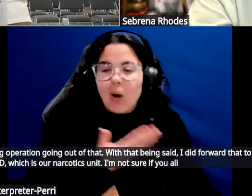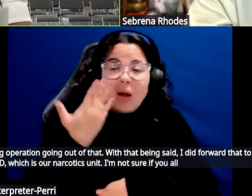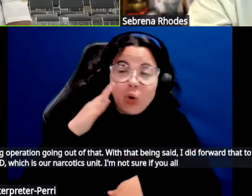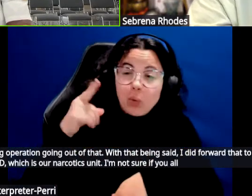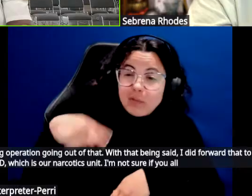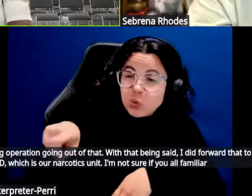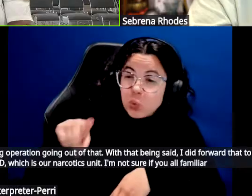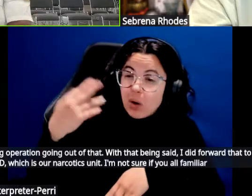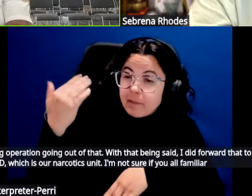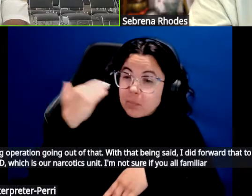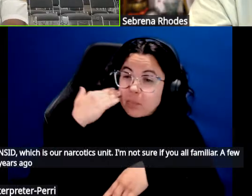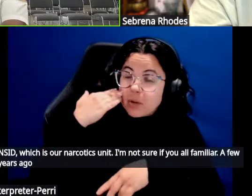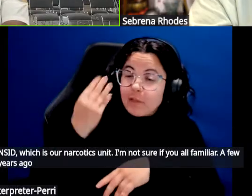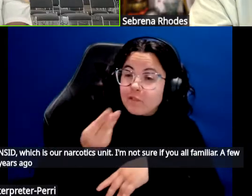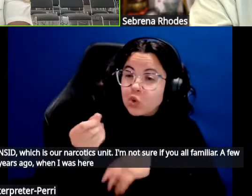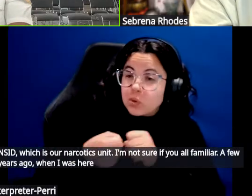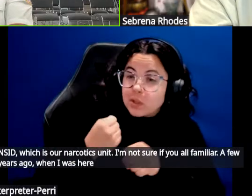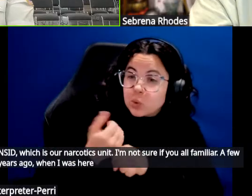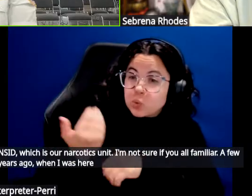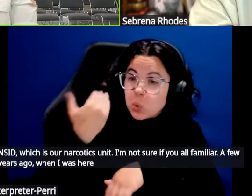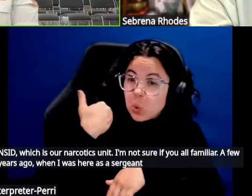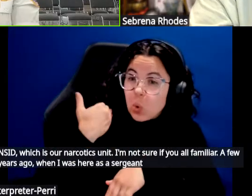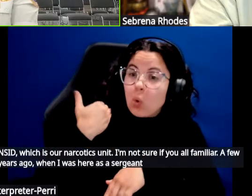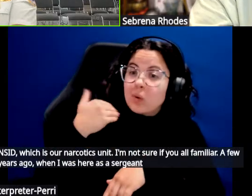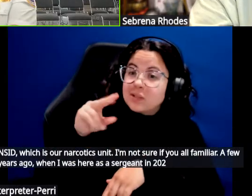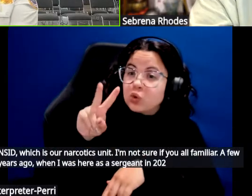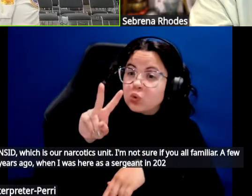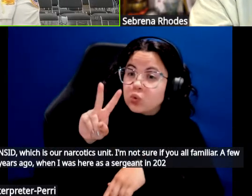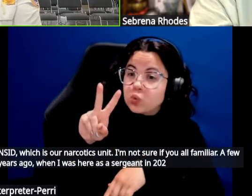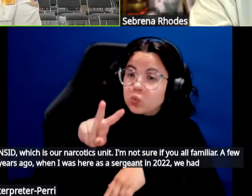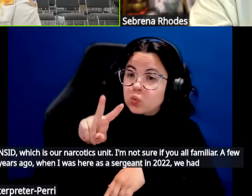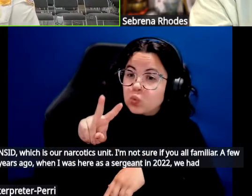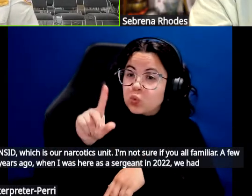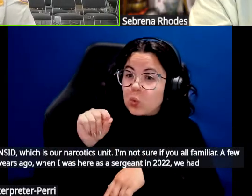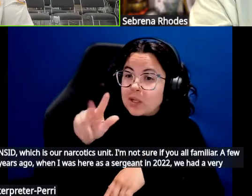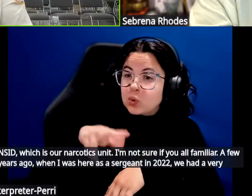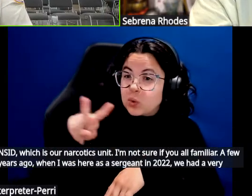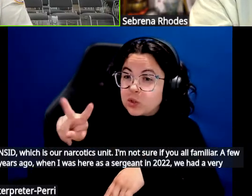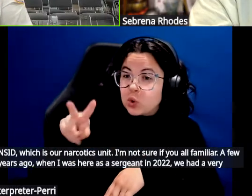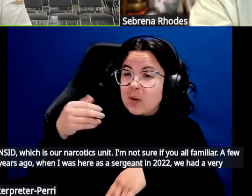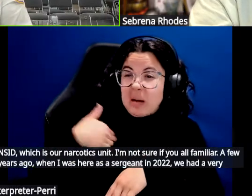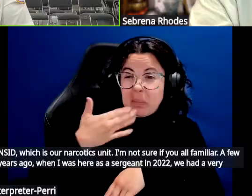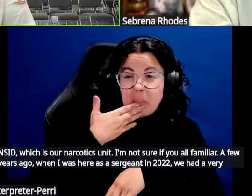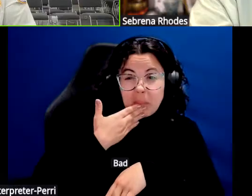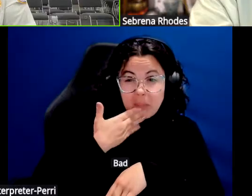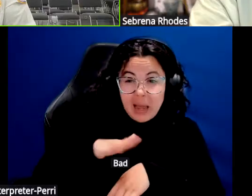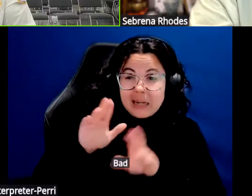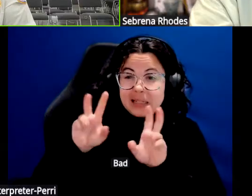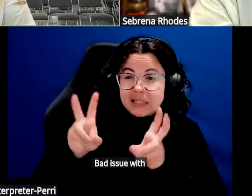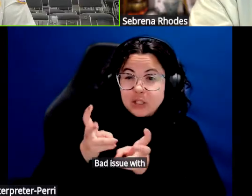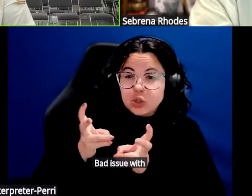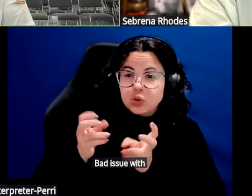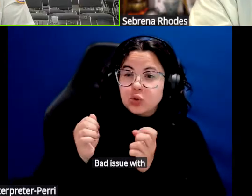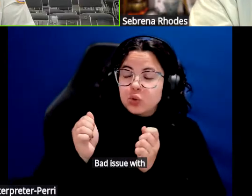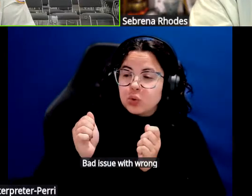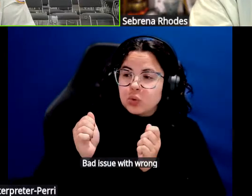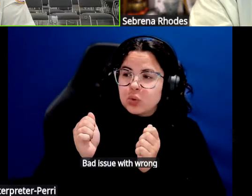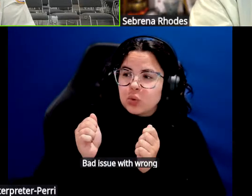few years ago when I was here as a sergeant in 2022, we had a very bad issue with Rom Street.